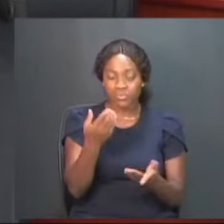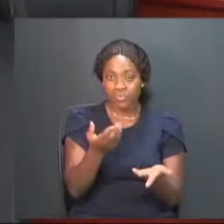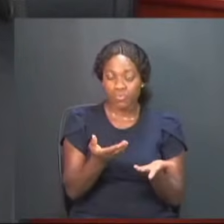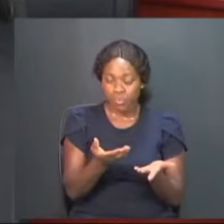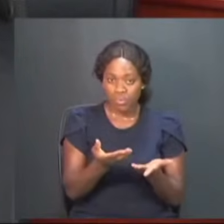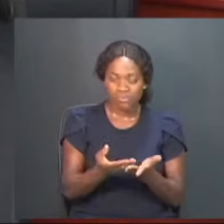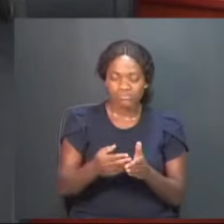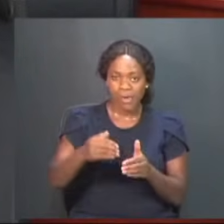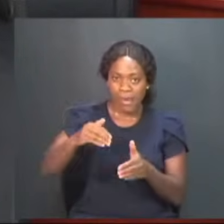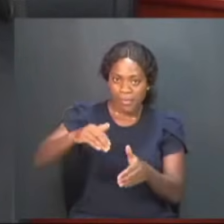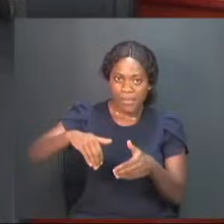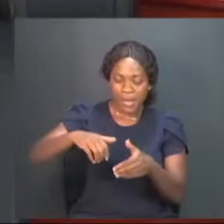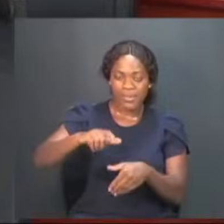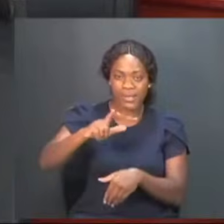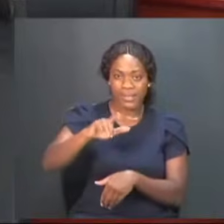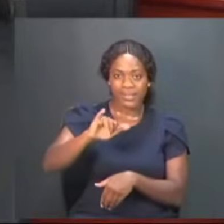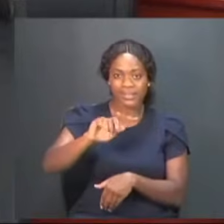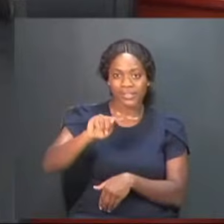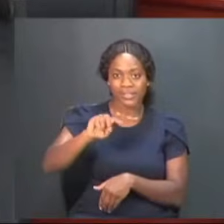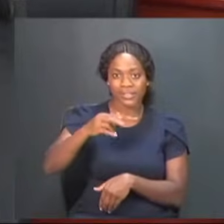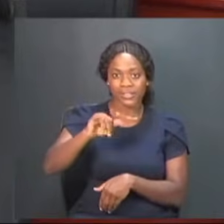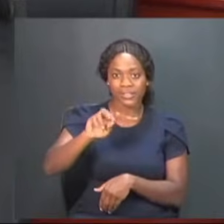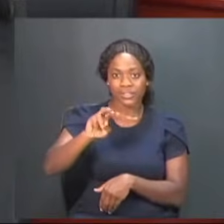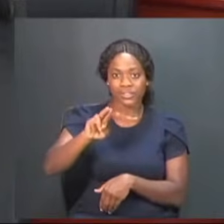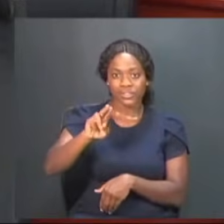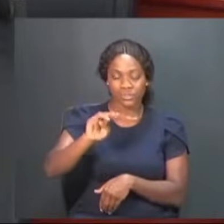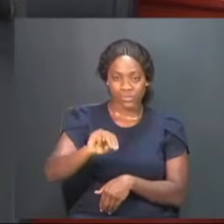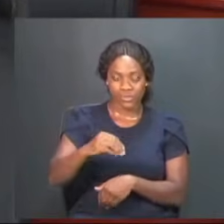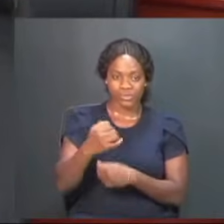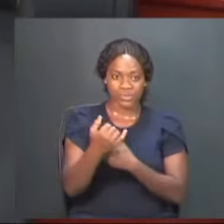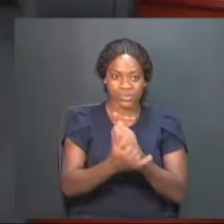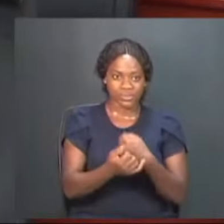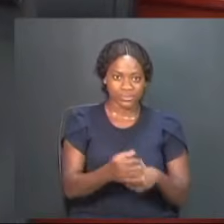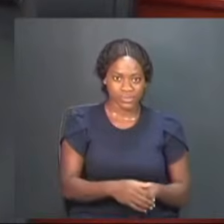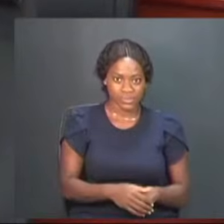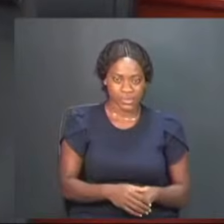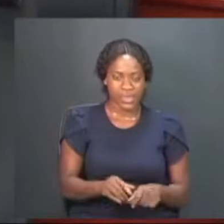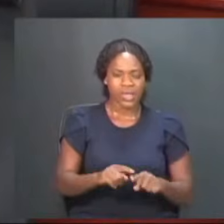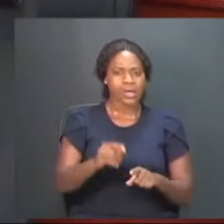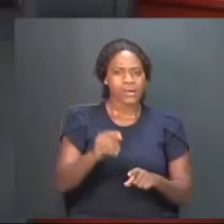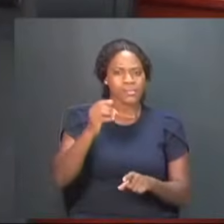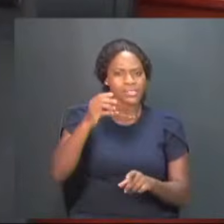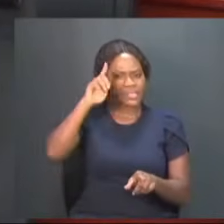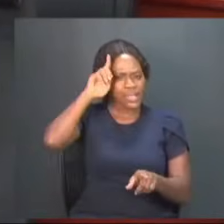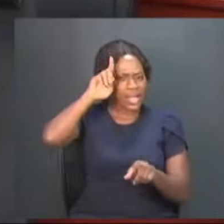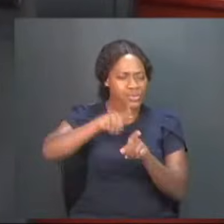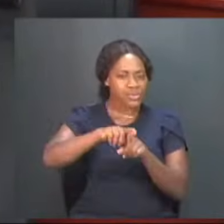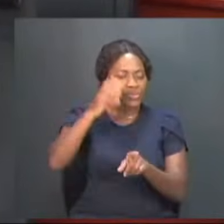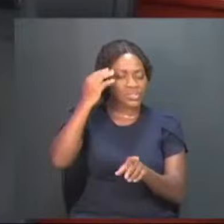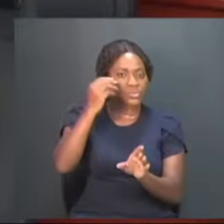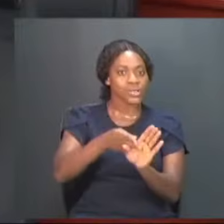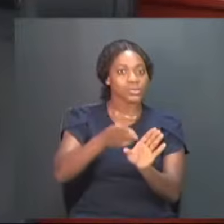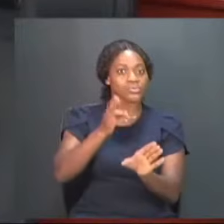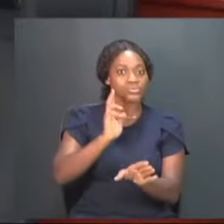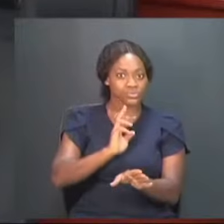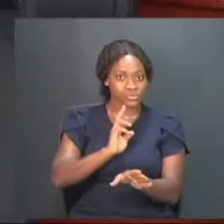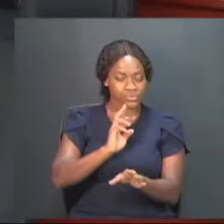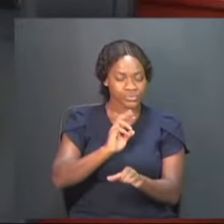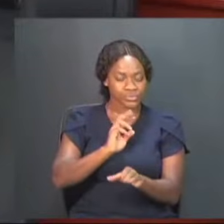in the country. Mr. Speaker, why are we withdrawing this agreement? We are withdrawing this